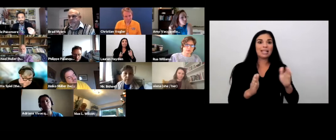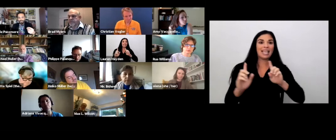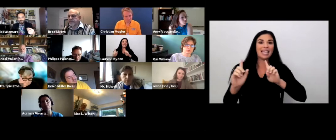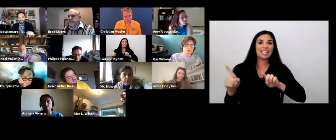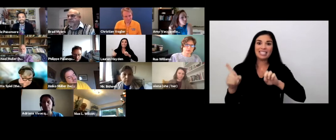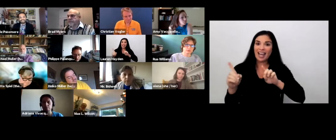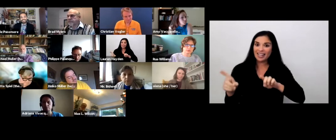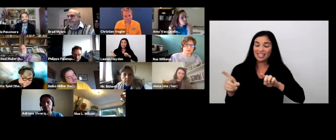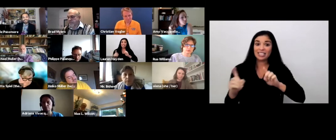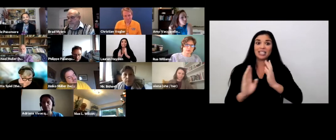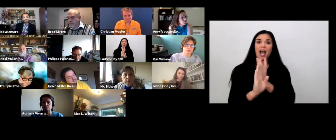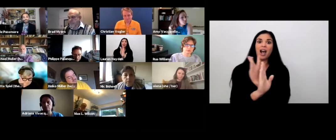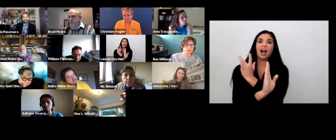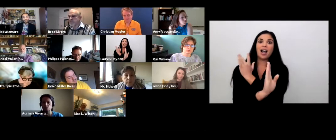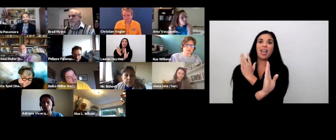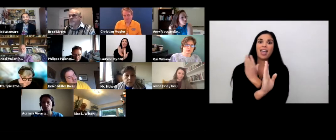far in advance.